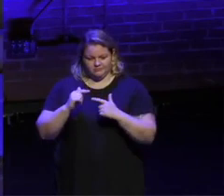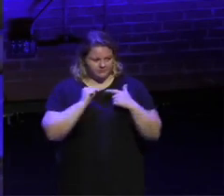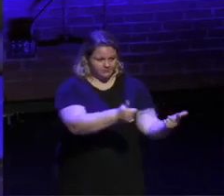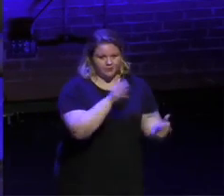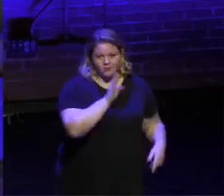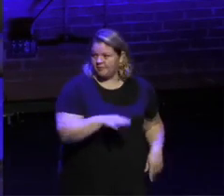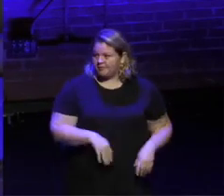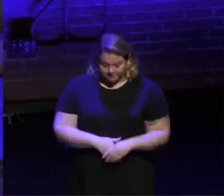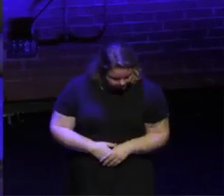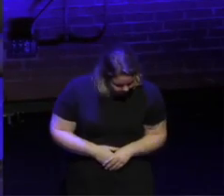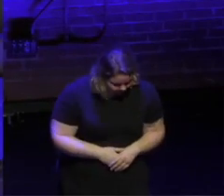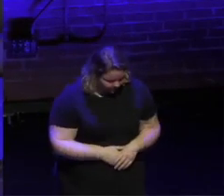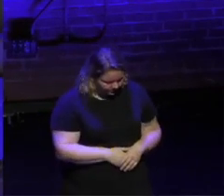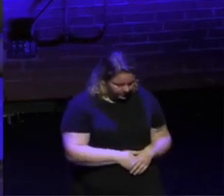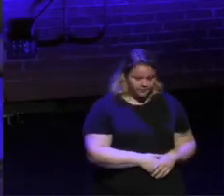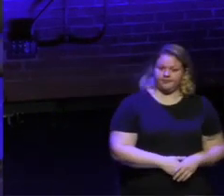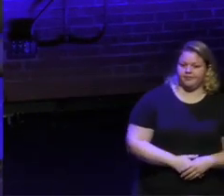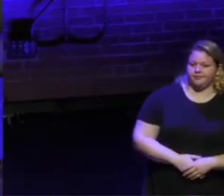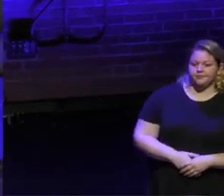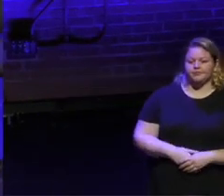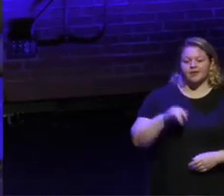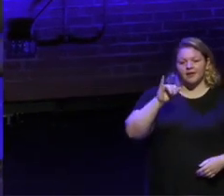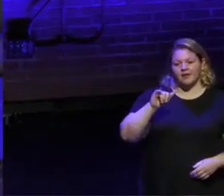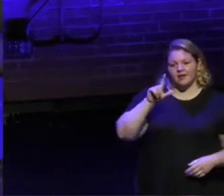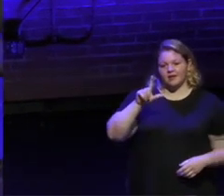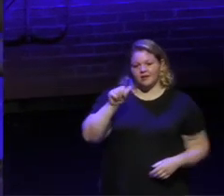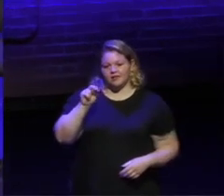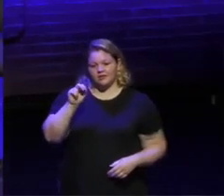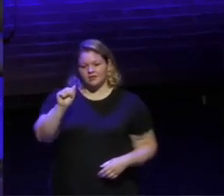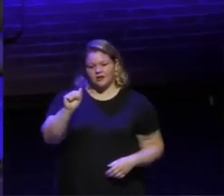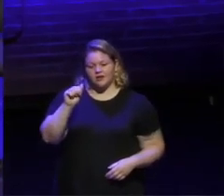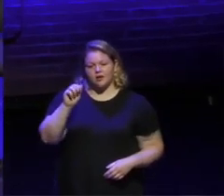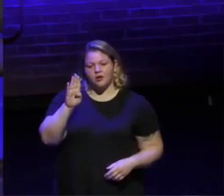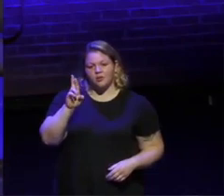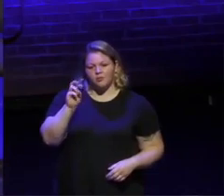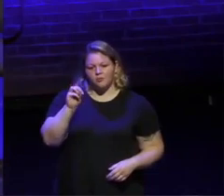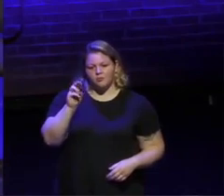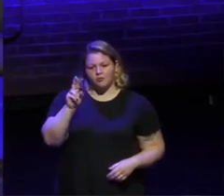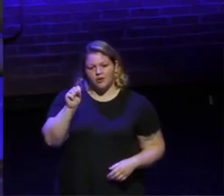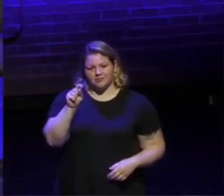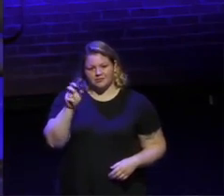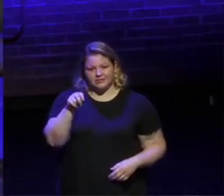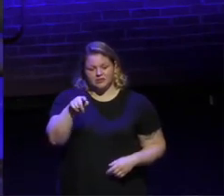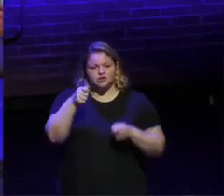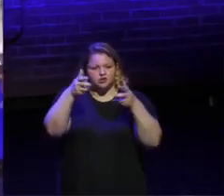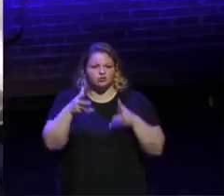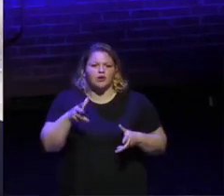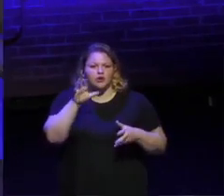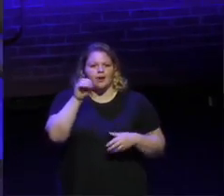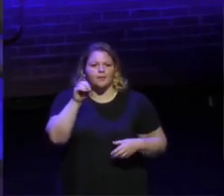Sorry, I don't want to mess up her name. Ilana Brownstein, and she's the director of new work at Company One Theater. Ilana? Right here. Oh,